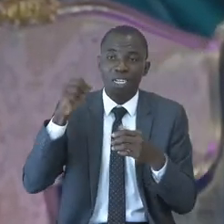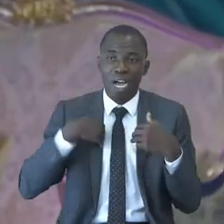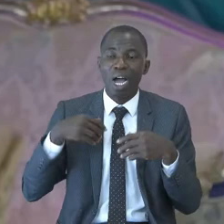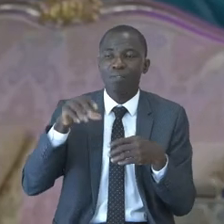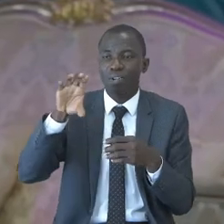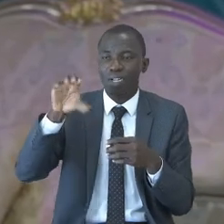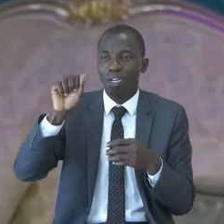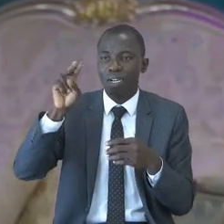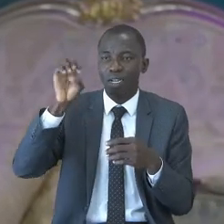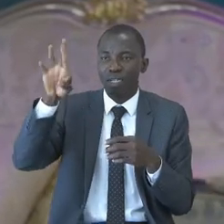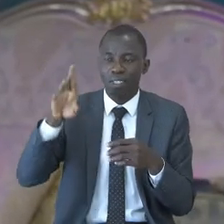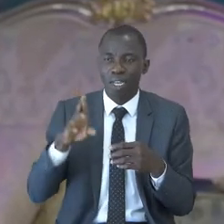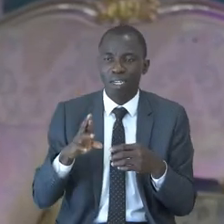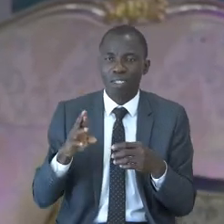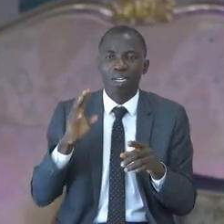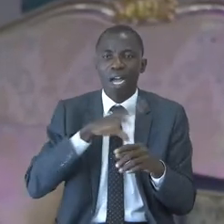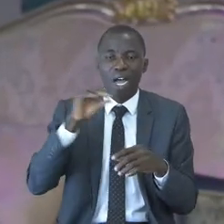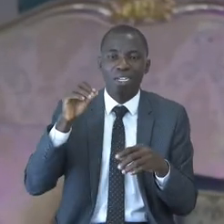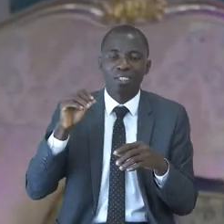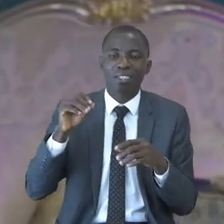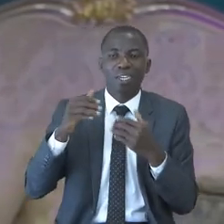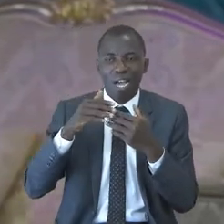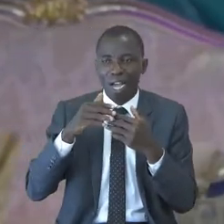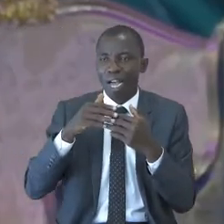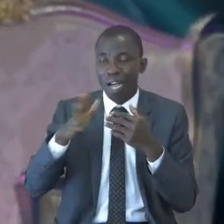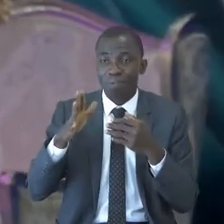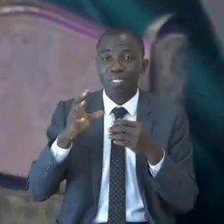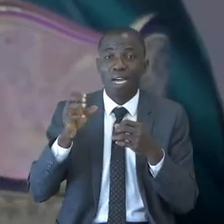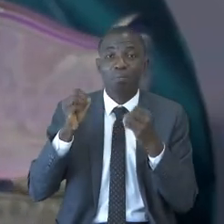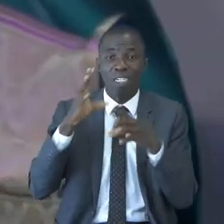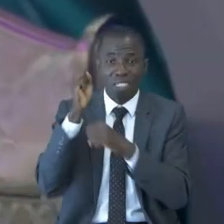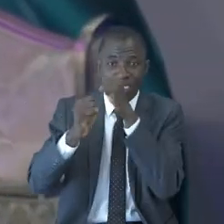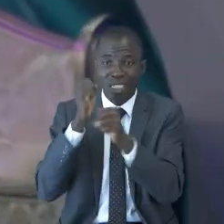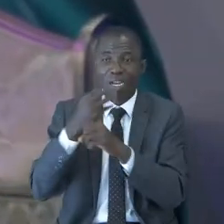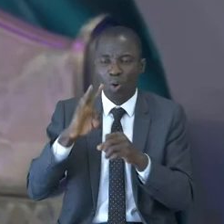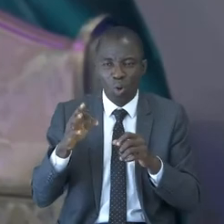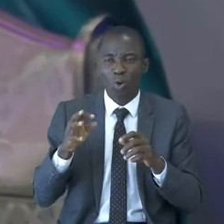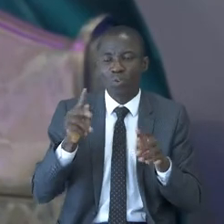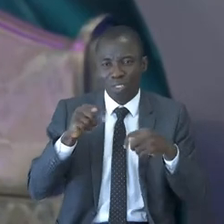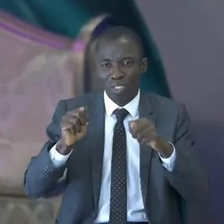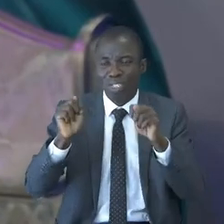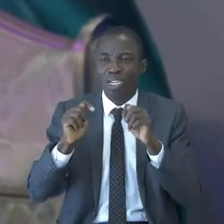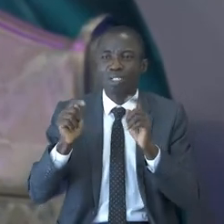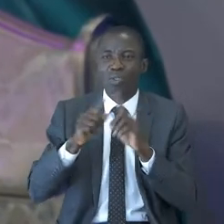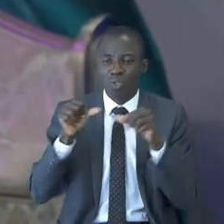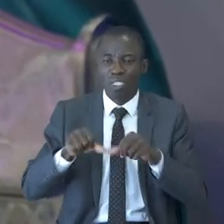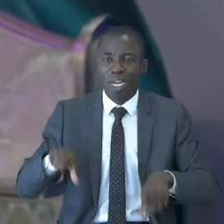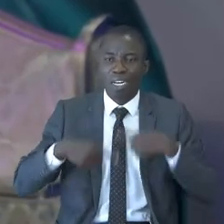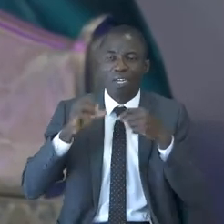urinary incontinence, the crusade came his way. He was